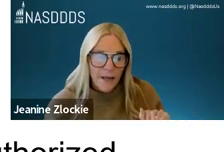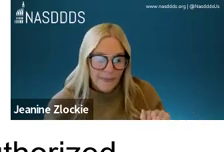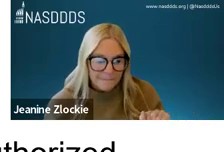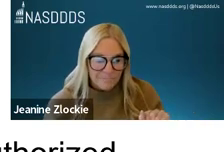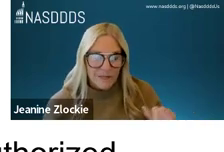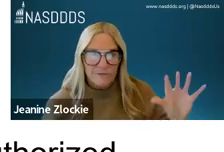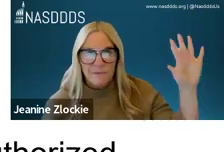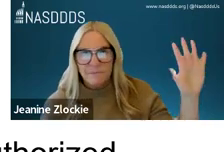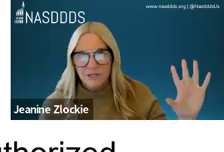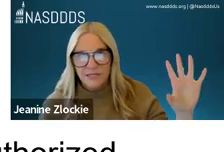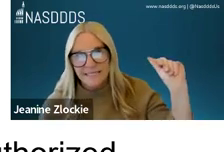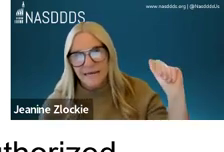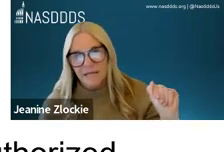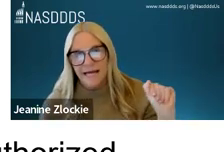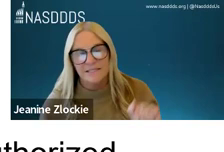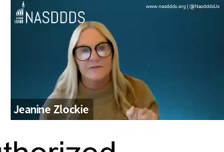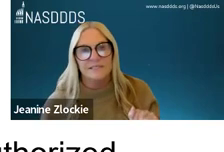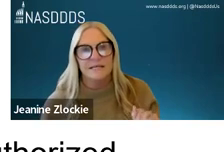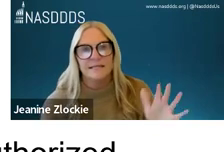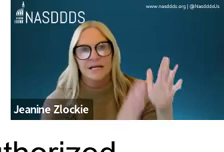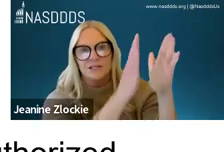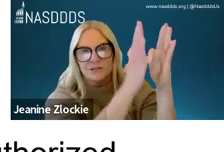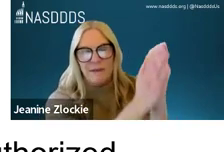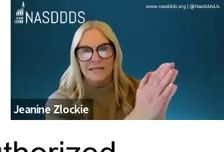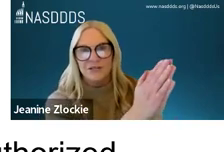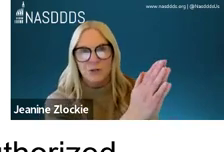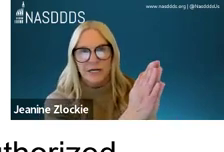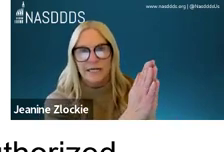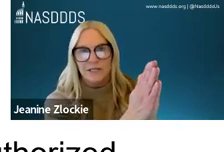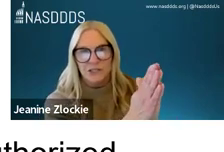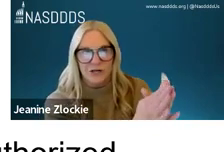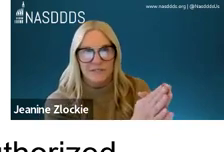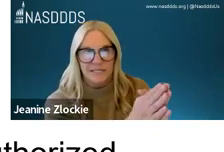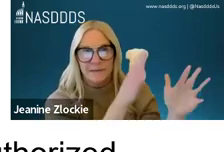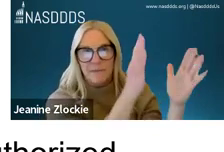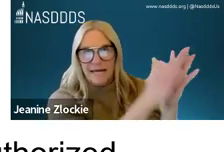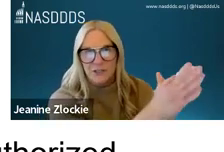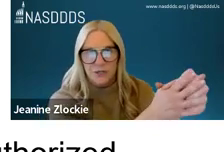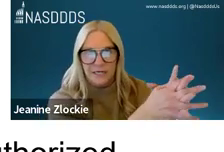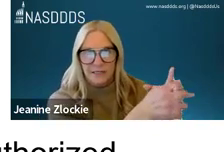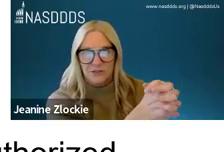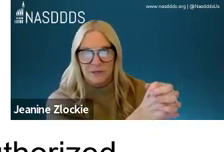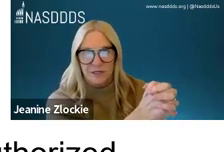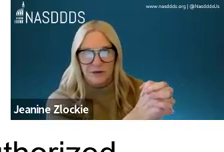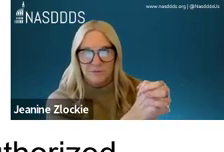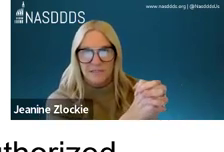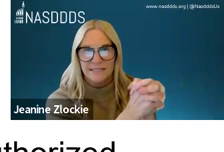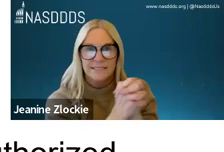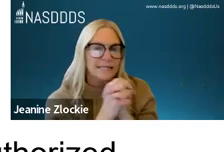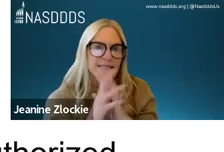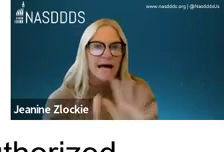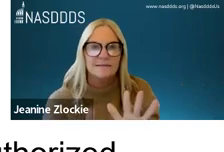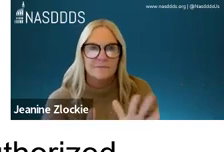So remember the state plan services, and there's those mandatory services and mandatory eligibility